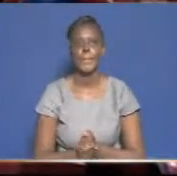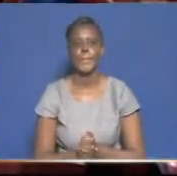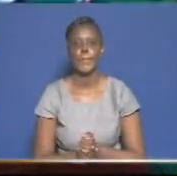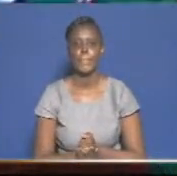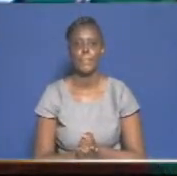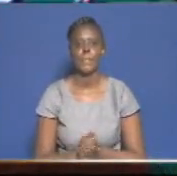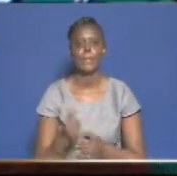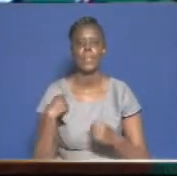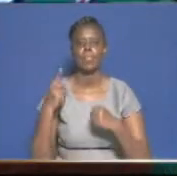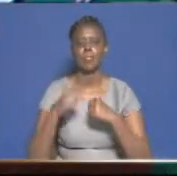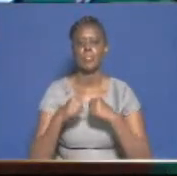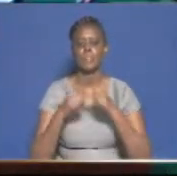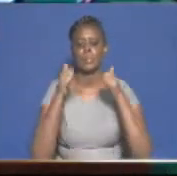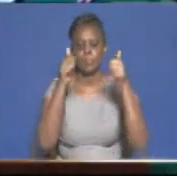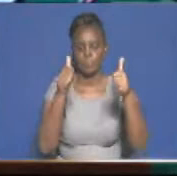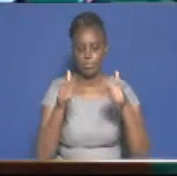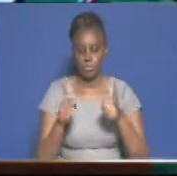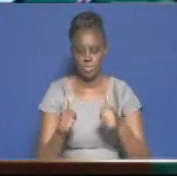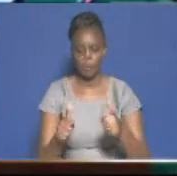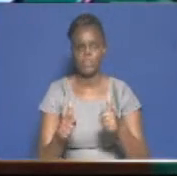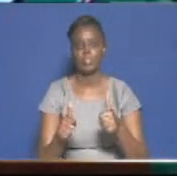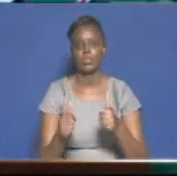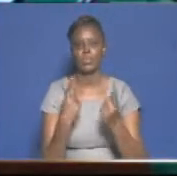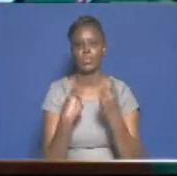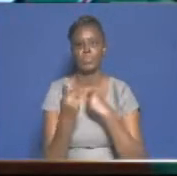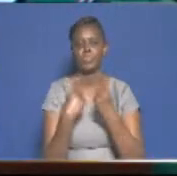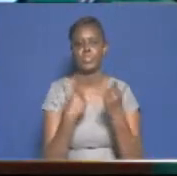Order number 6, notices of motion.